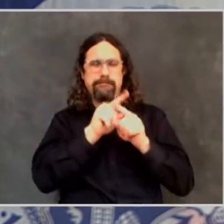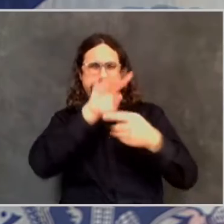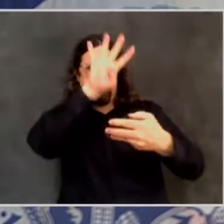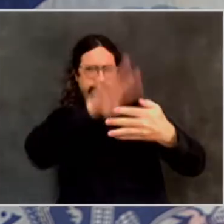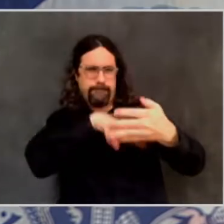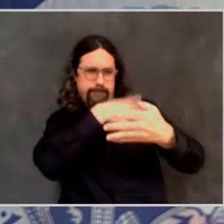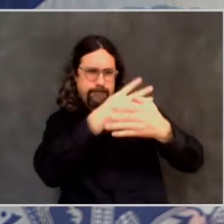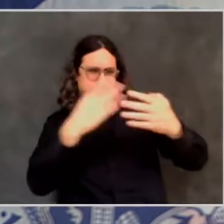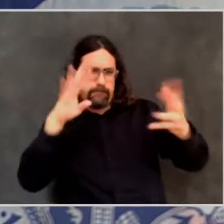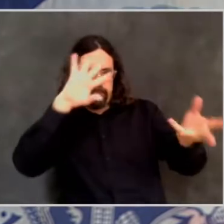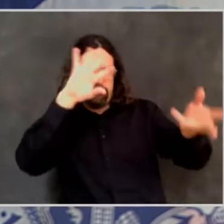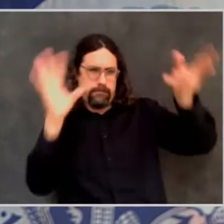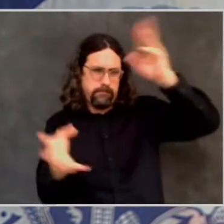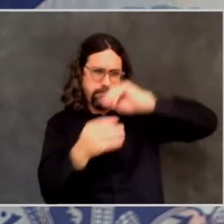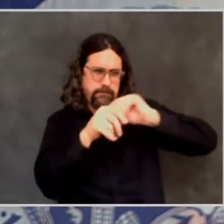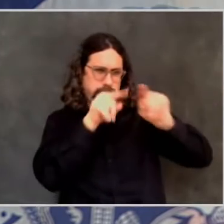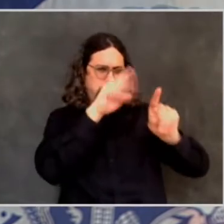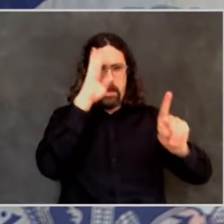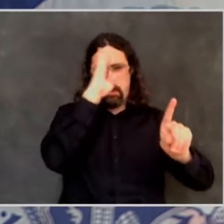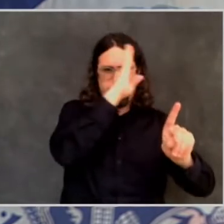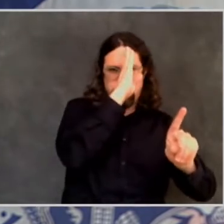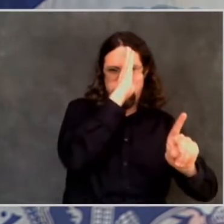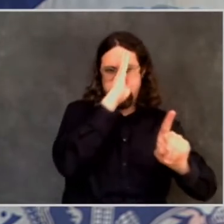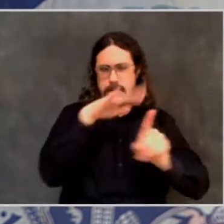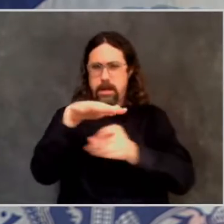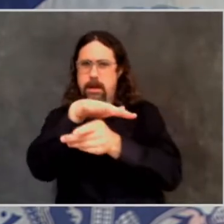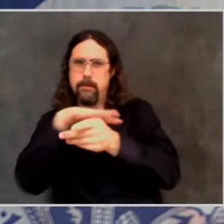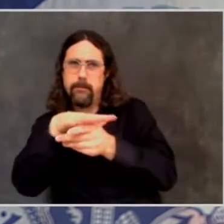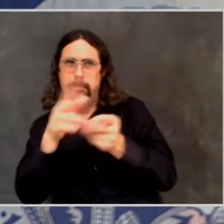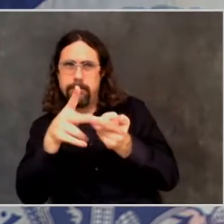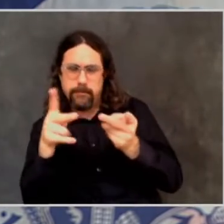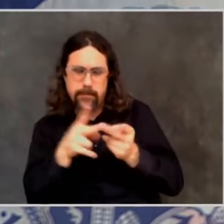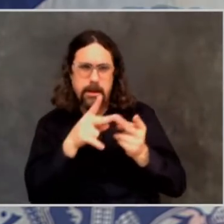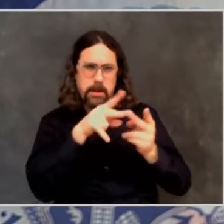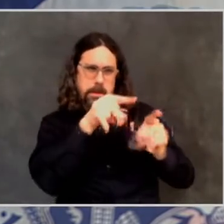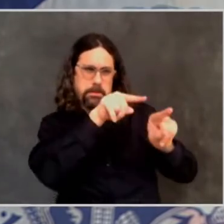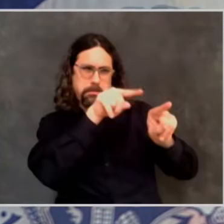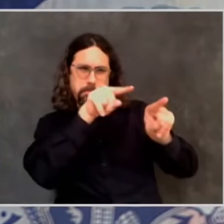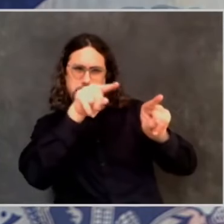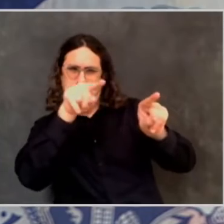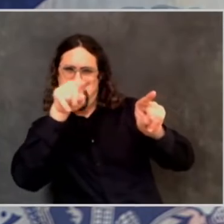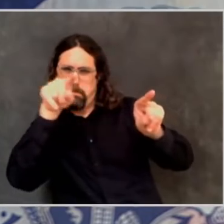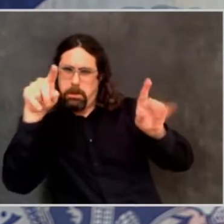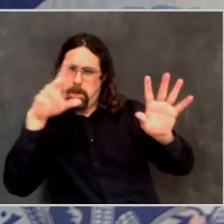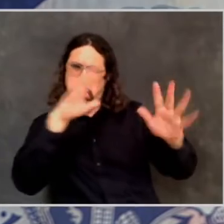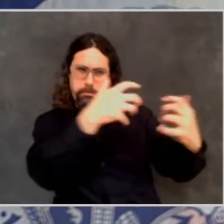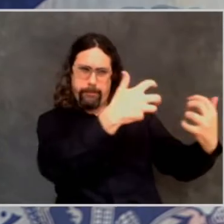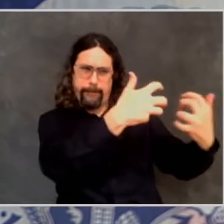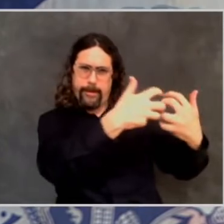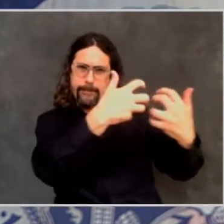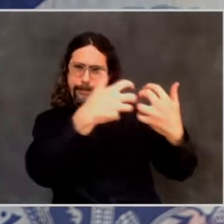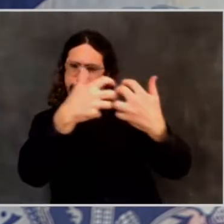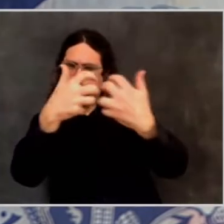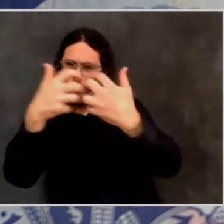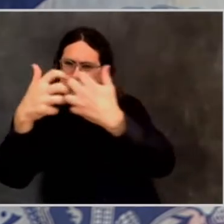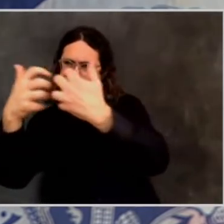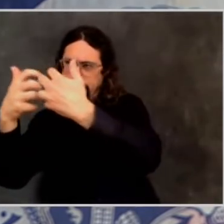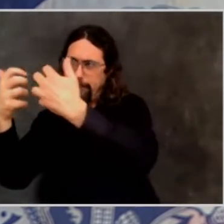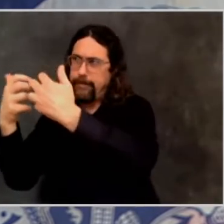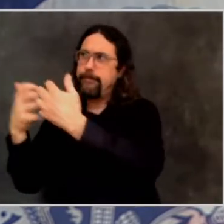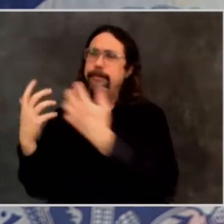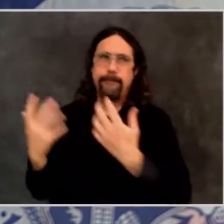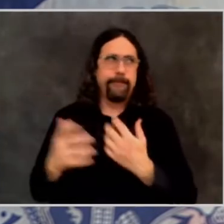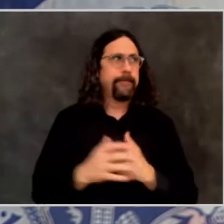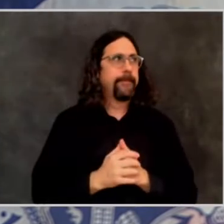numbers shift, because the facts shift, the reality, the human reality is shifting, we're going to talk about it. And we're going to talk about what it means. But